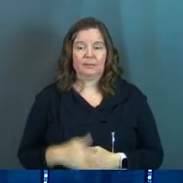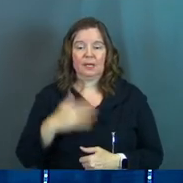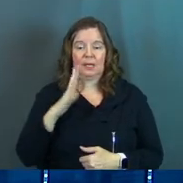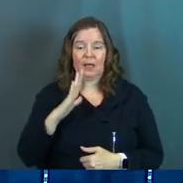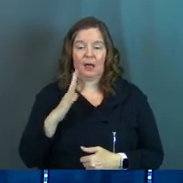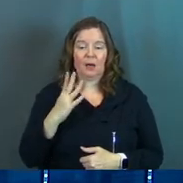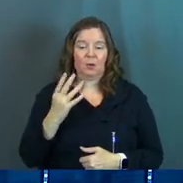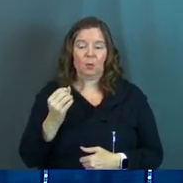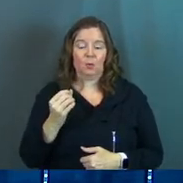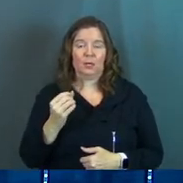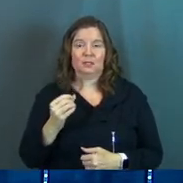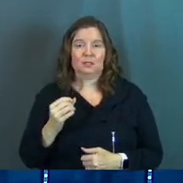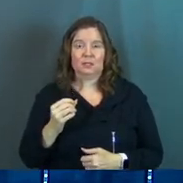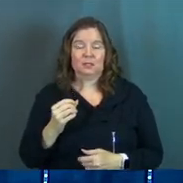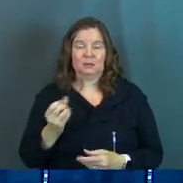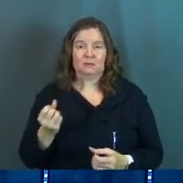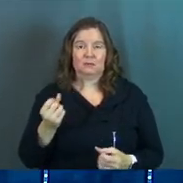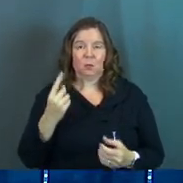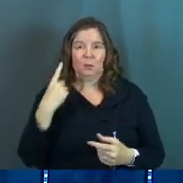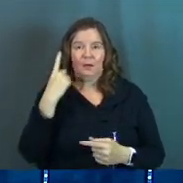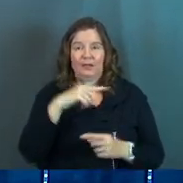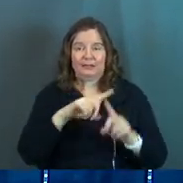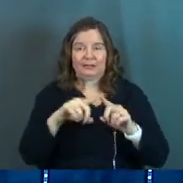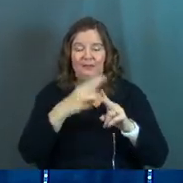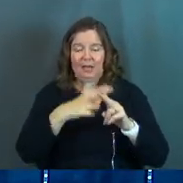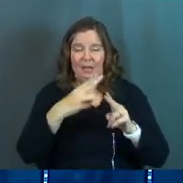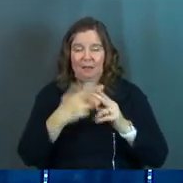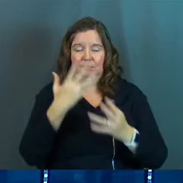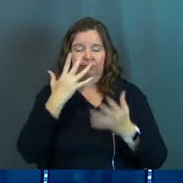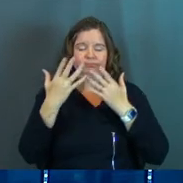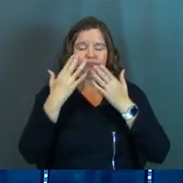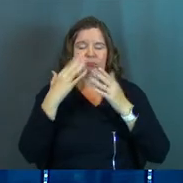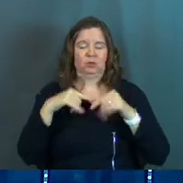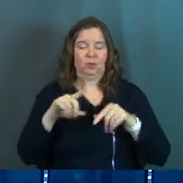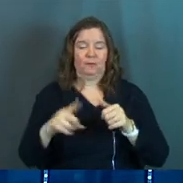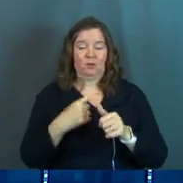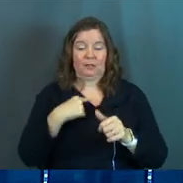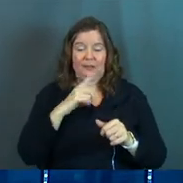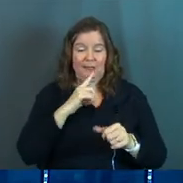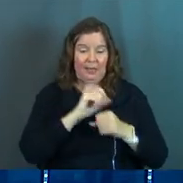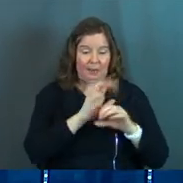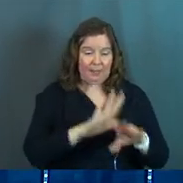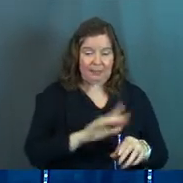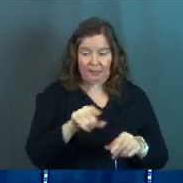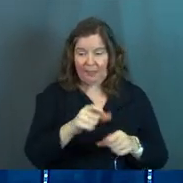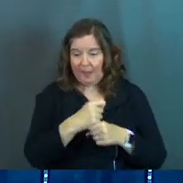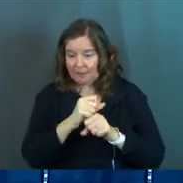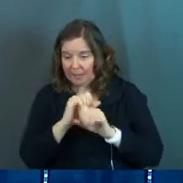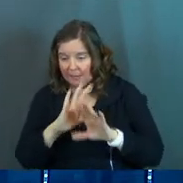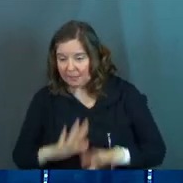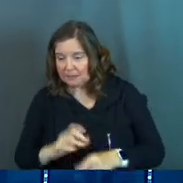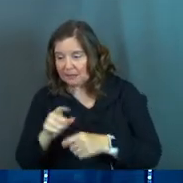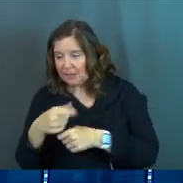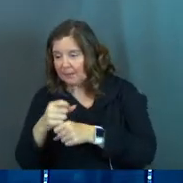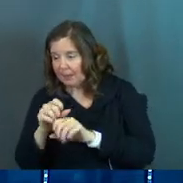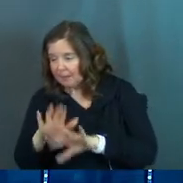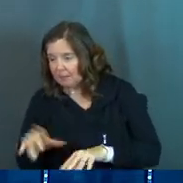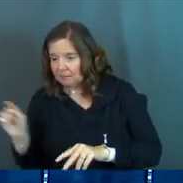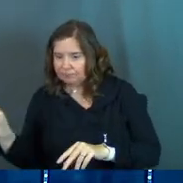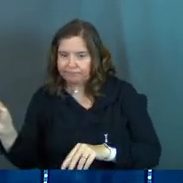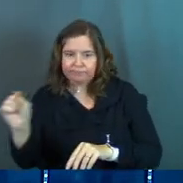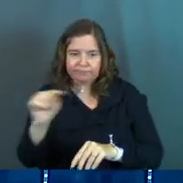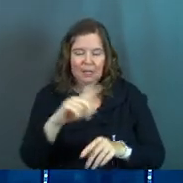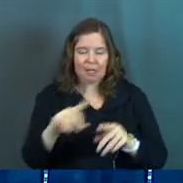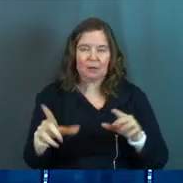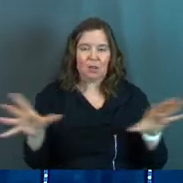And God was just flooding me with faces and with names during first service and saying, they were a peacemaker, and they were a peacemaker, and they were a peacemaker. And